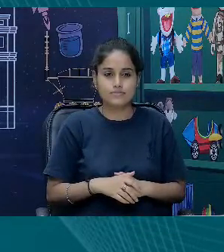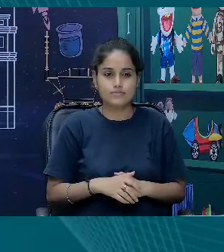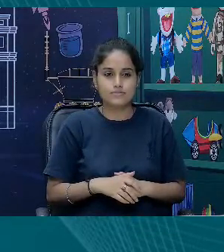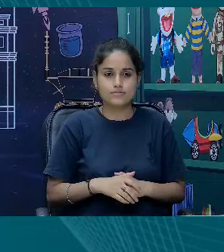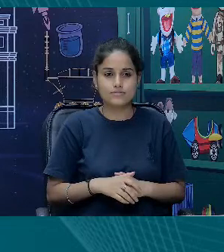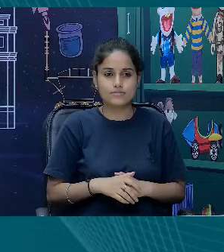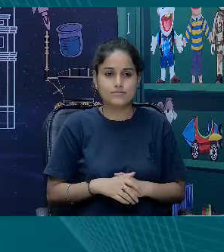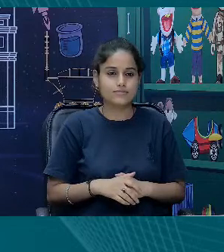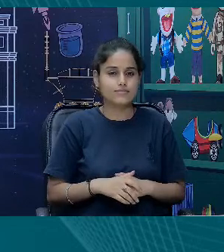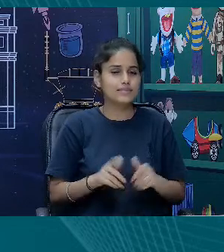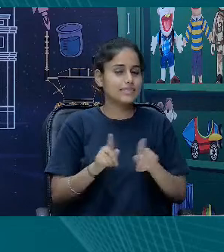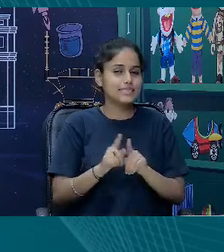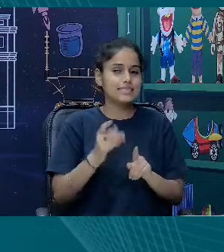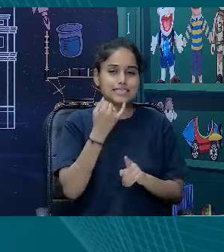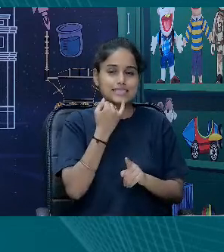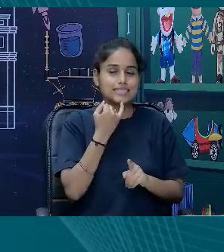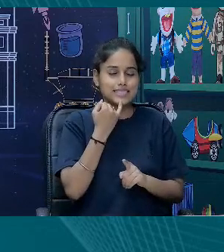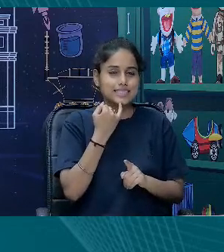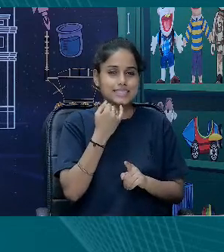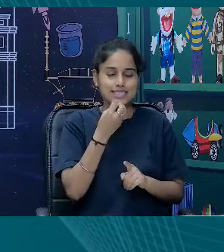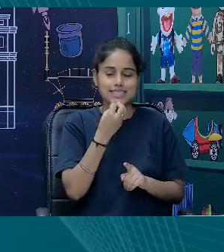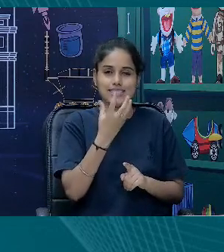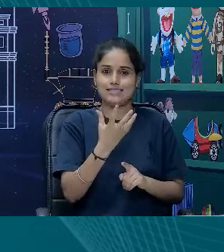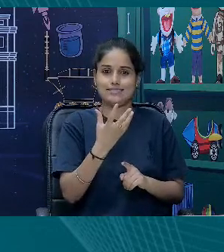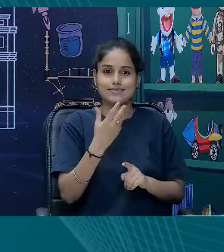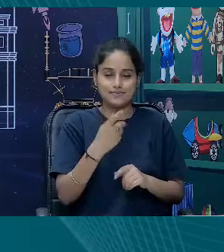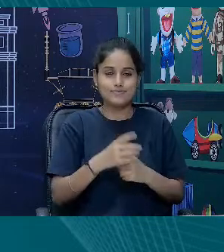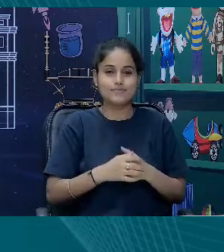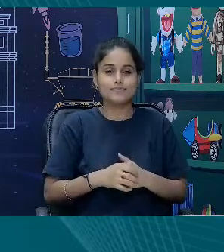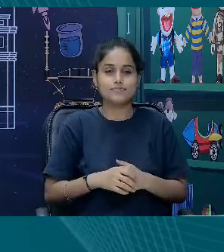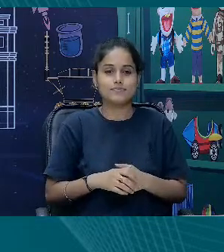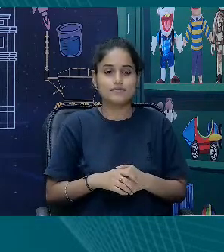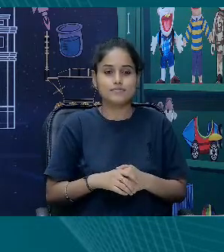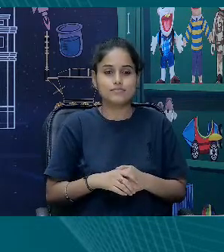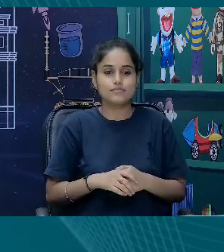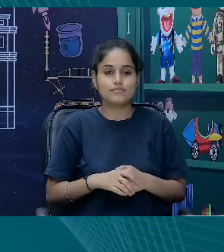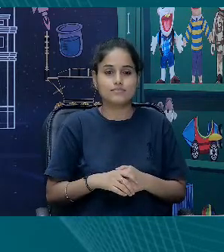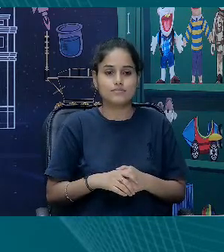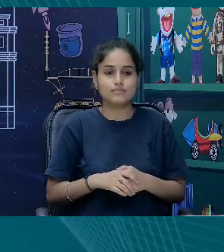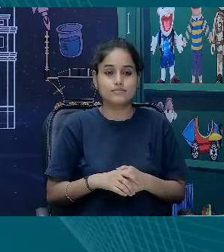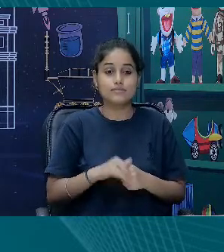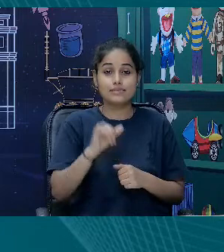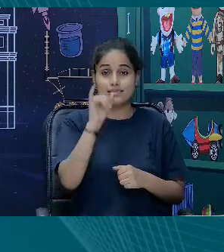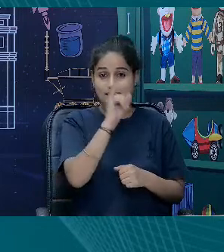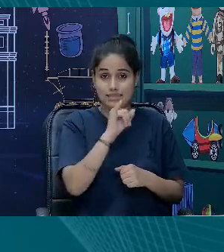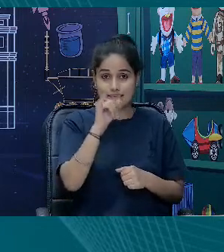Shining bright. 6 yellow marigolds,